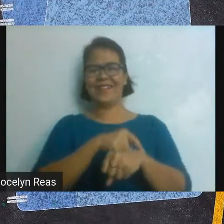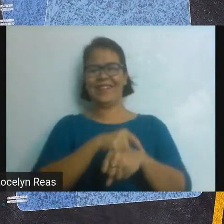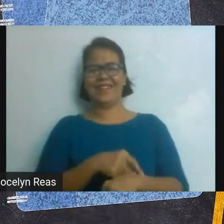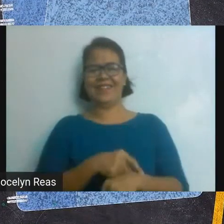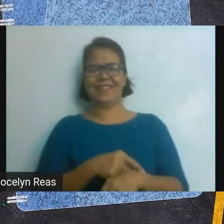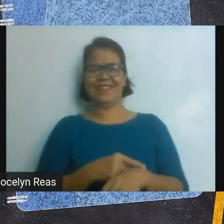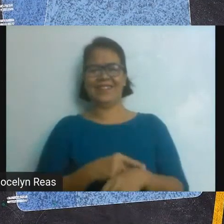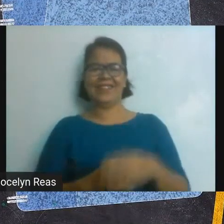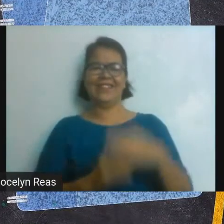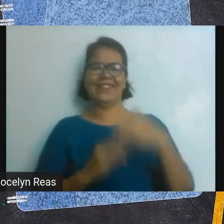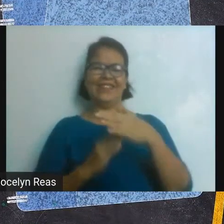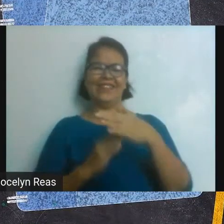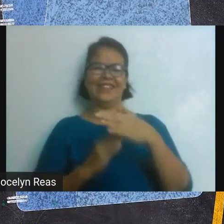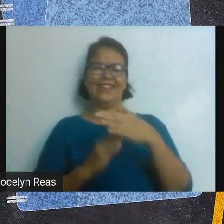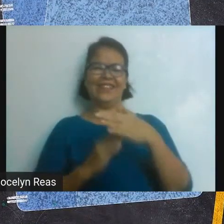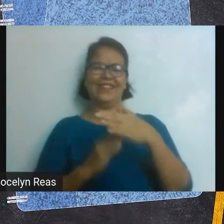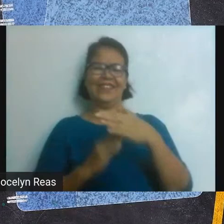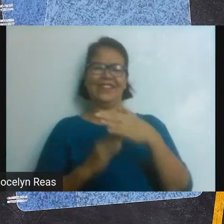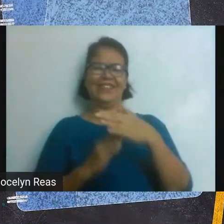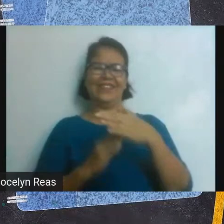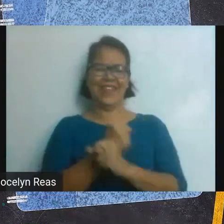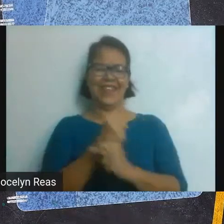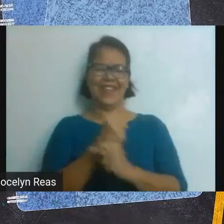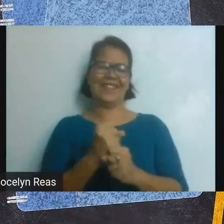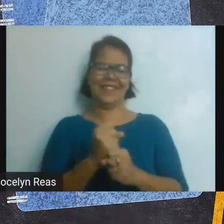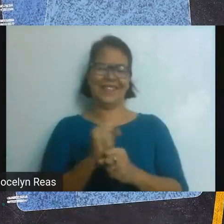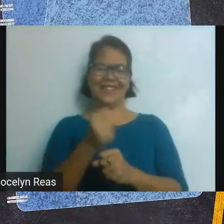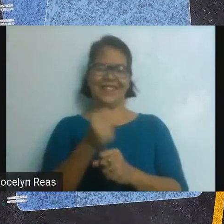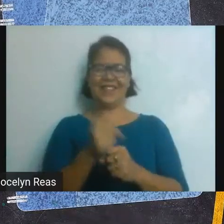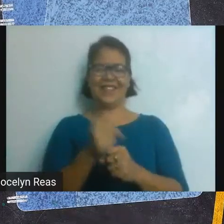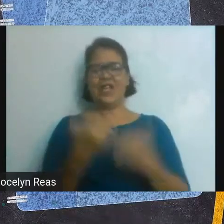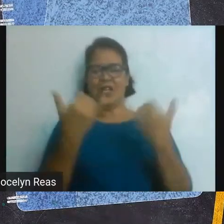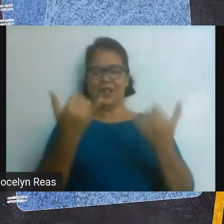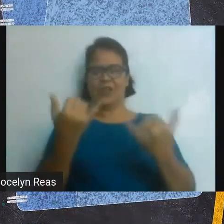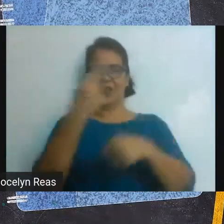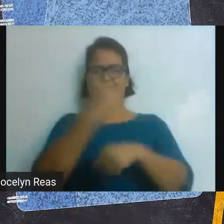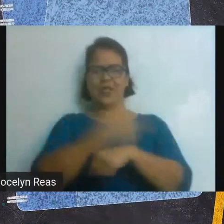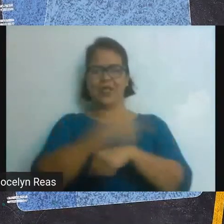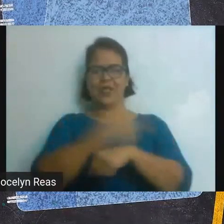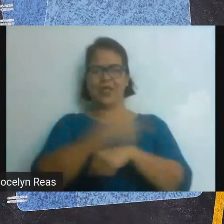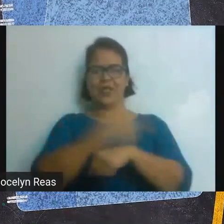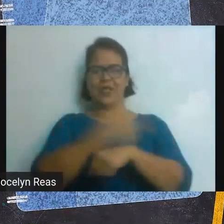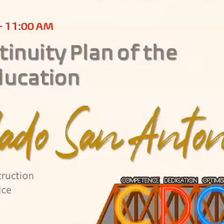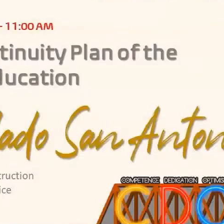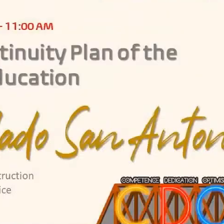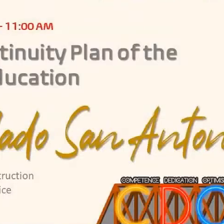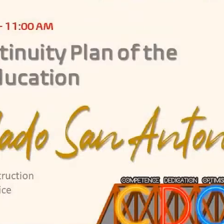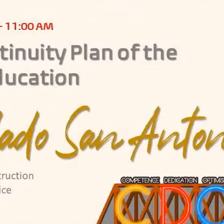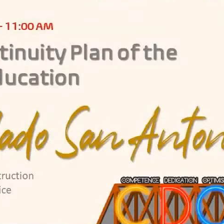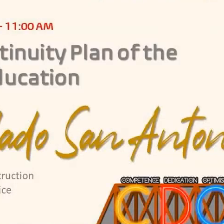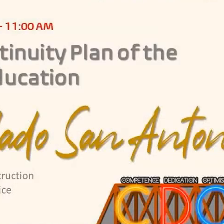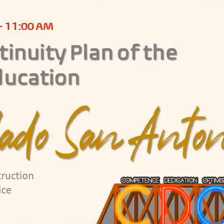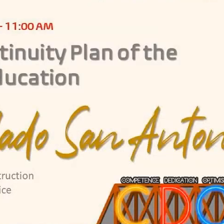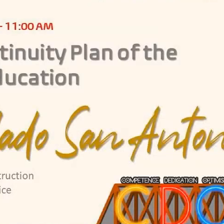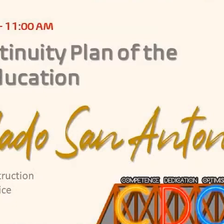Oh, grabe. Grabe. Today is our season 2 finale. Si Tony.